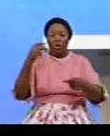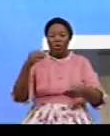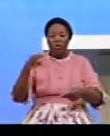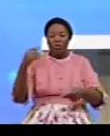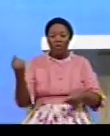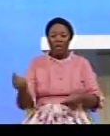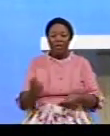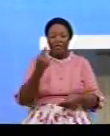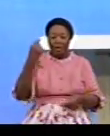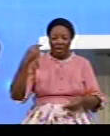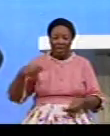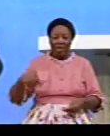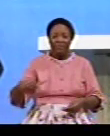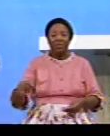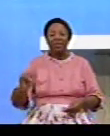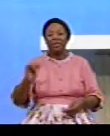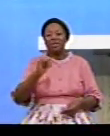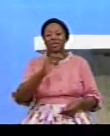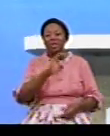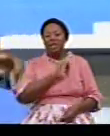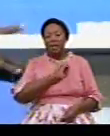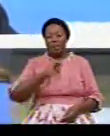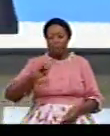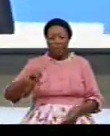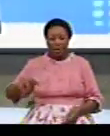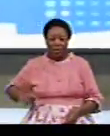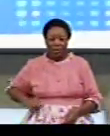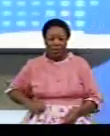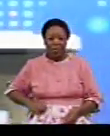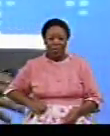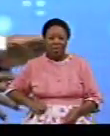idolatry, sacrificing to the devil,